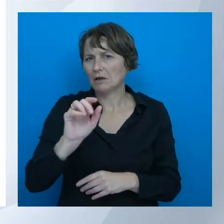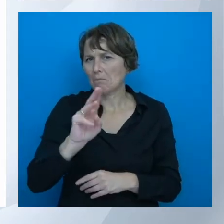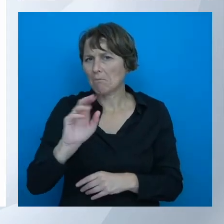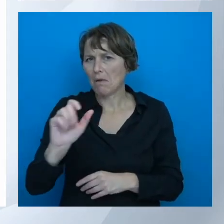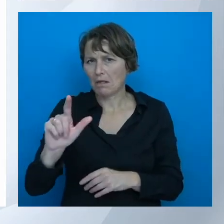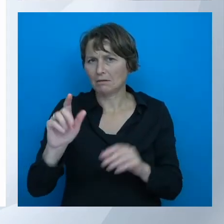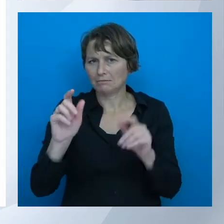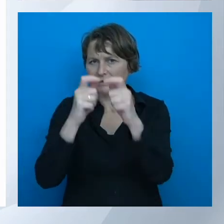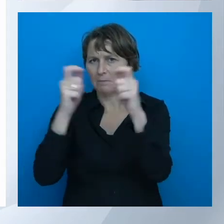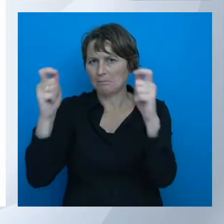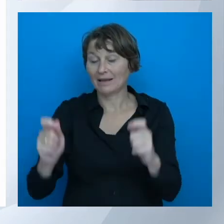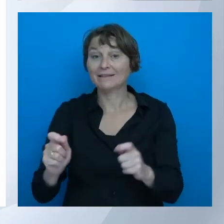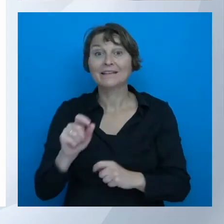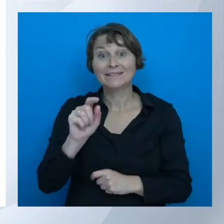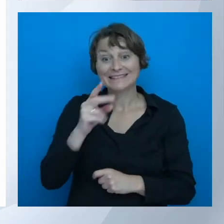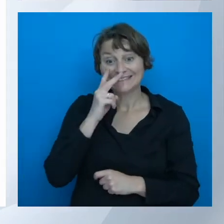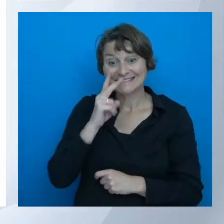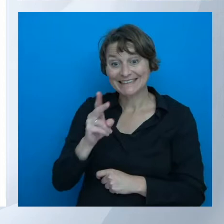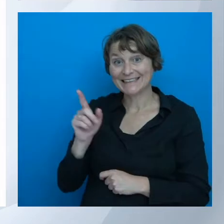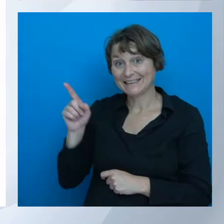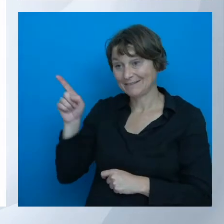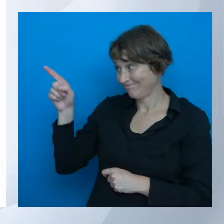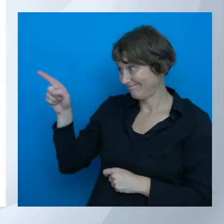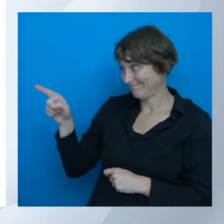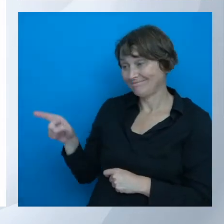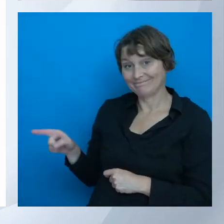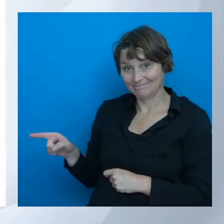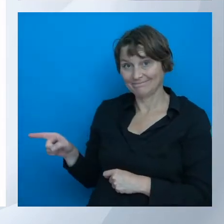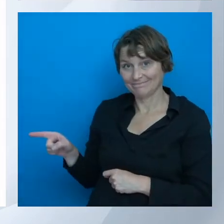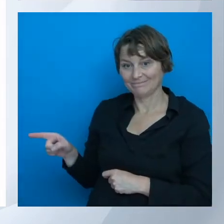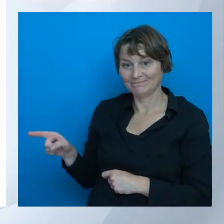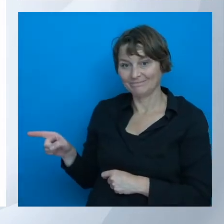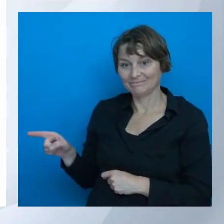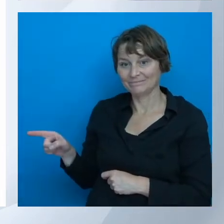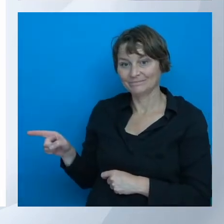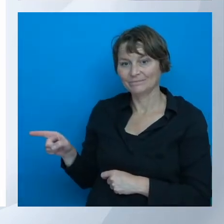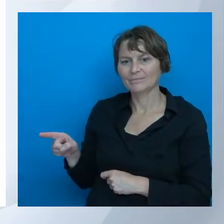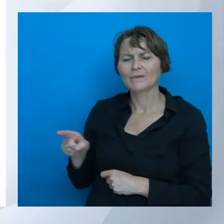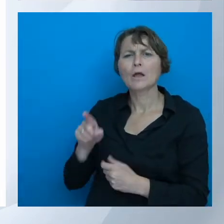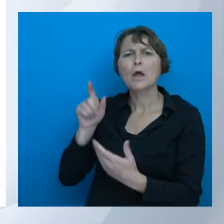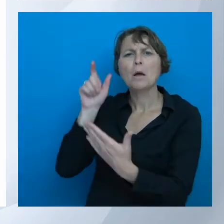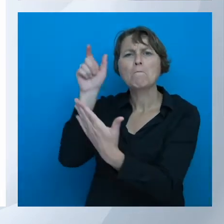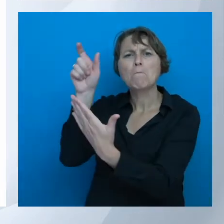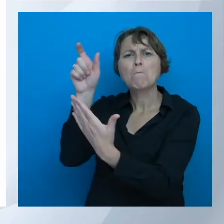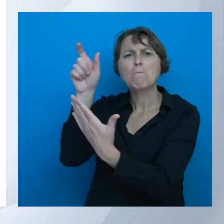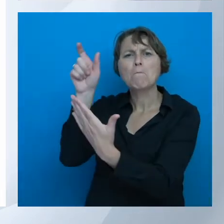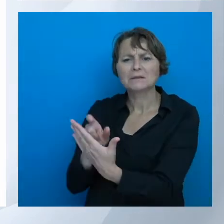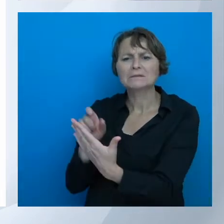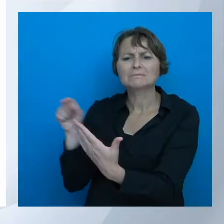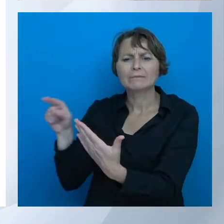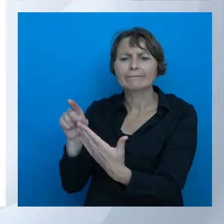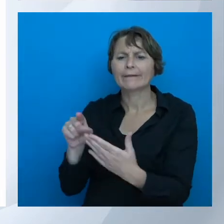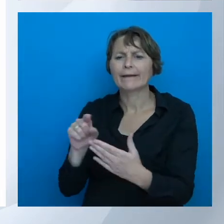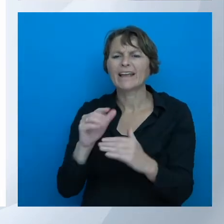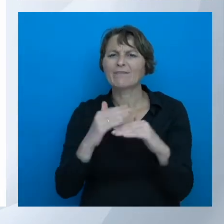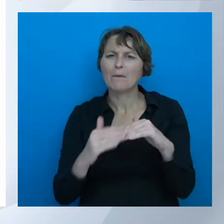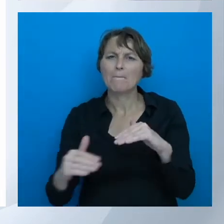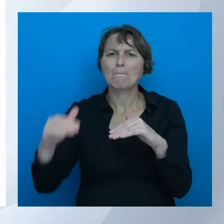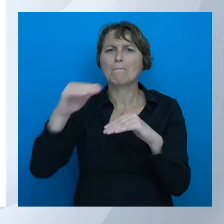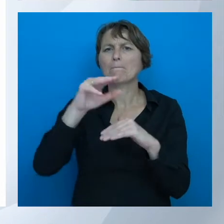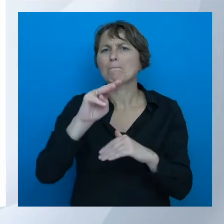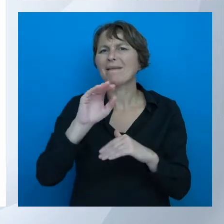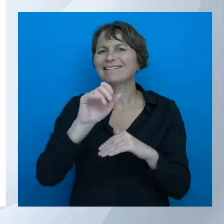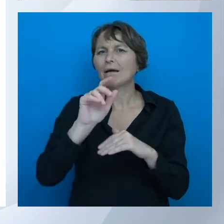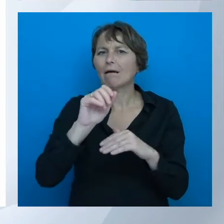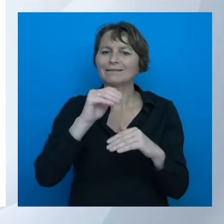will see that even in a Markdown file, you can have some metadata, so you can have a title, you can have a date, you can have